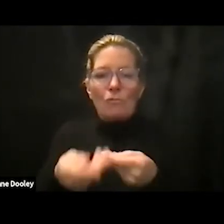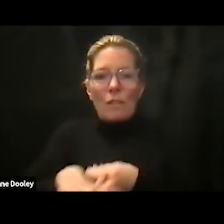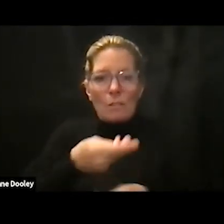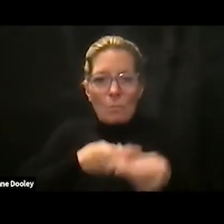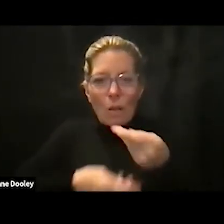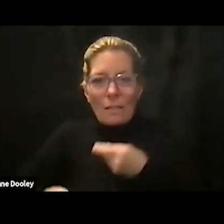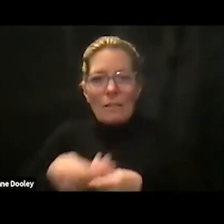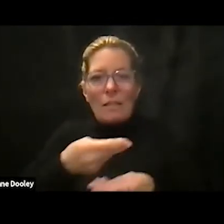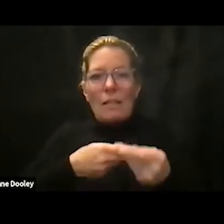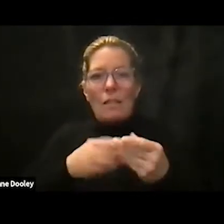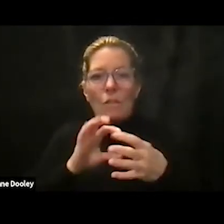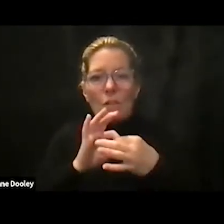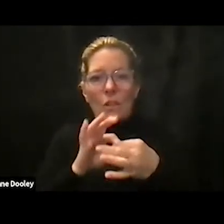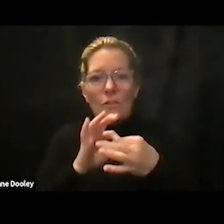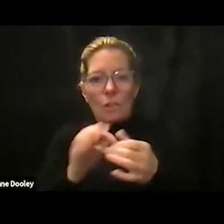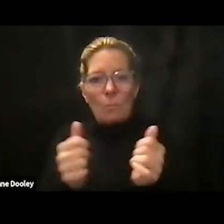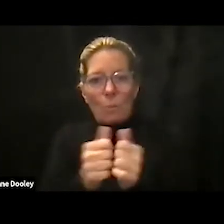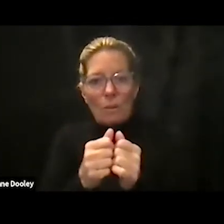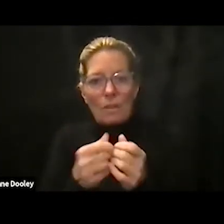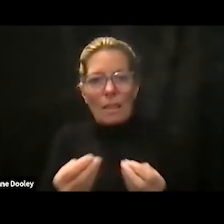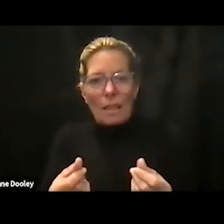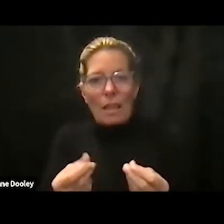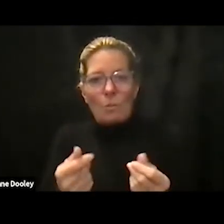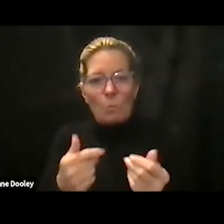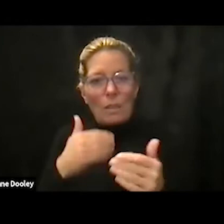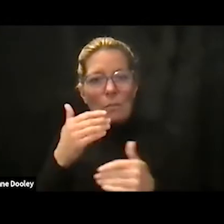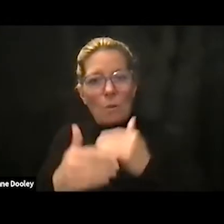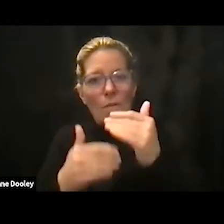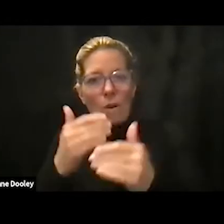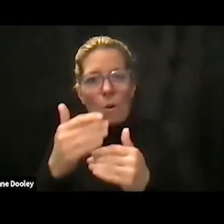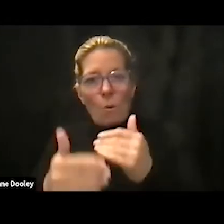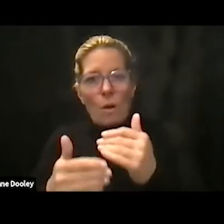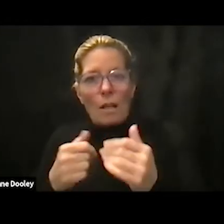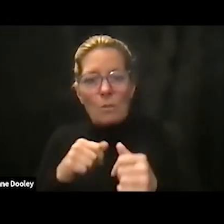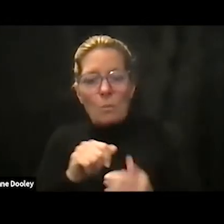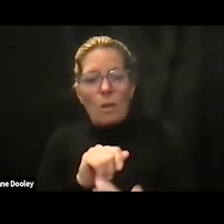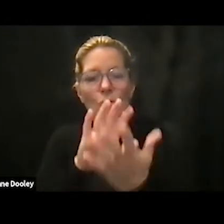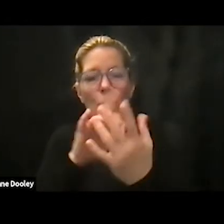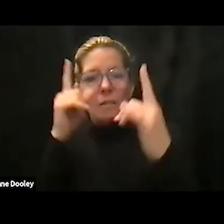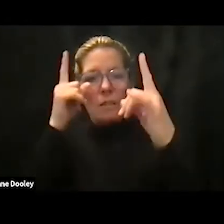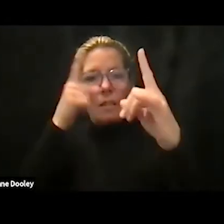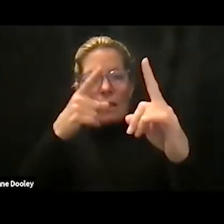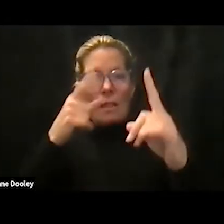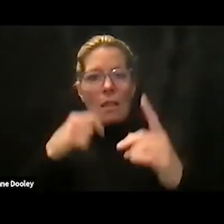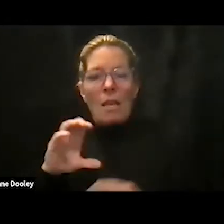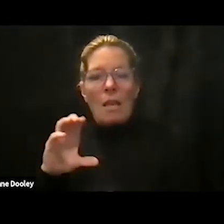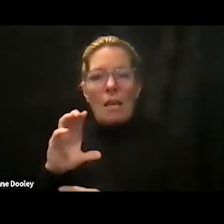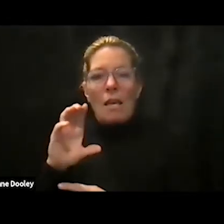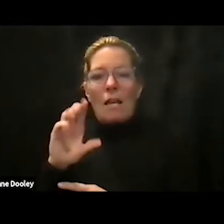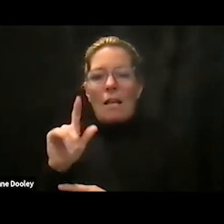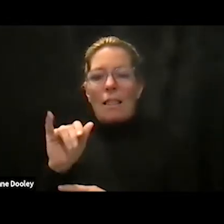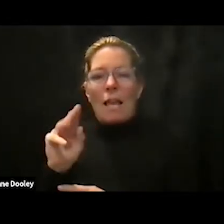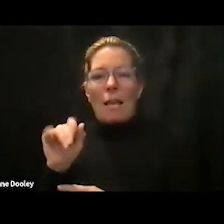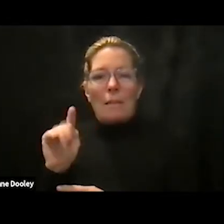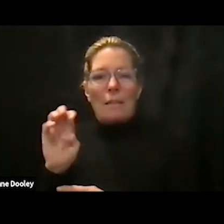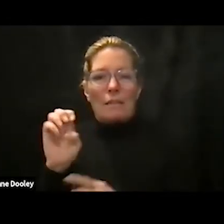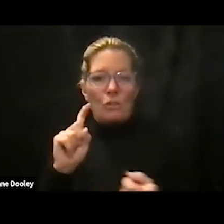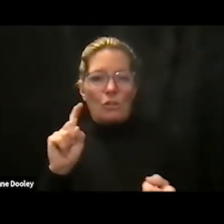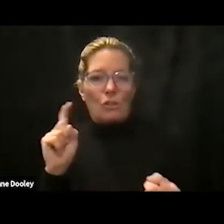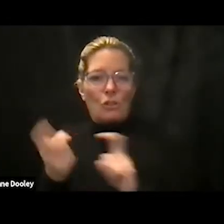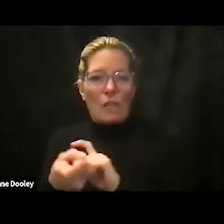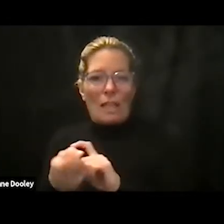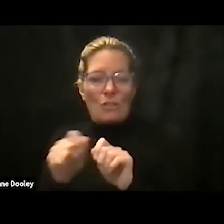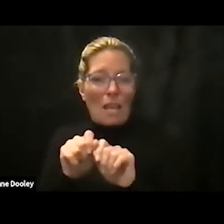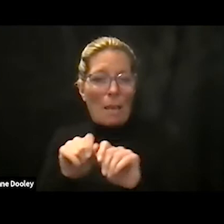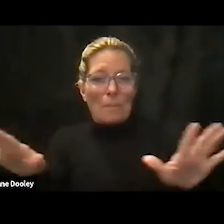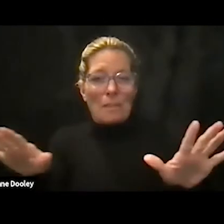that we can move forward as we're addressing the climate justice, or sorry, climate change